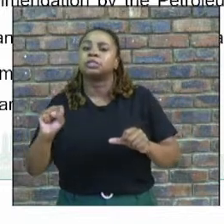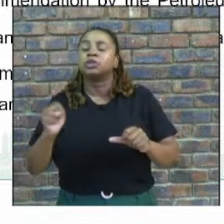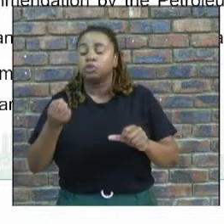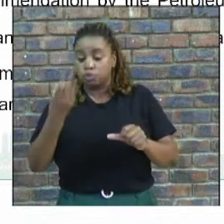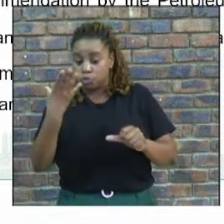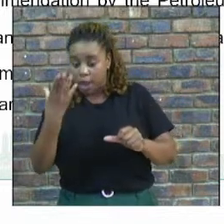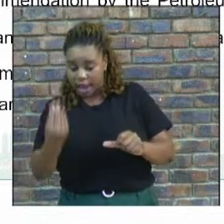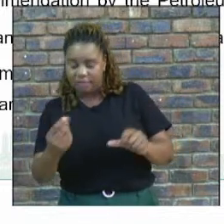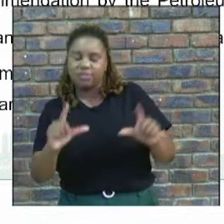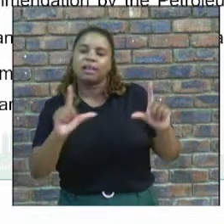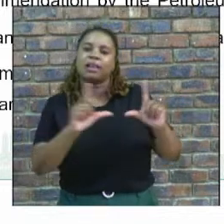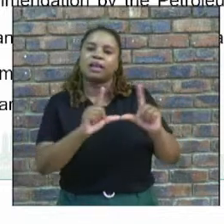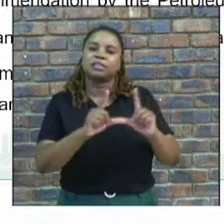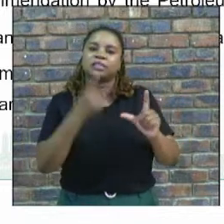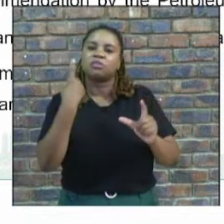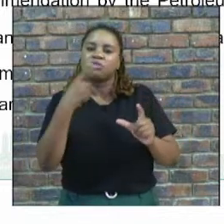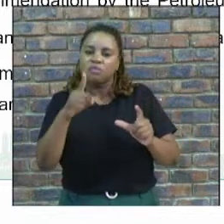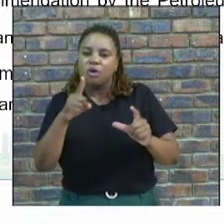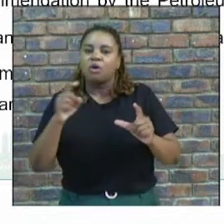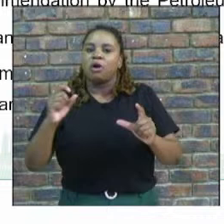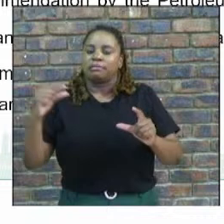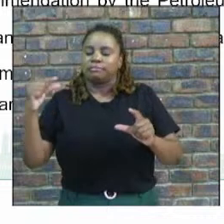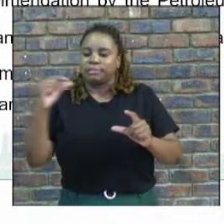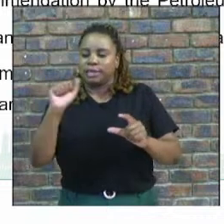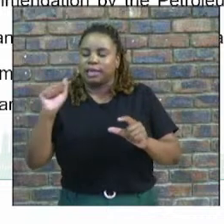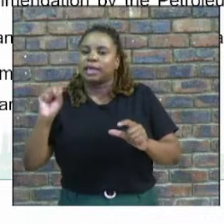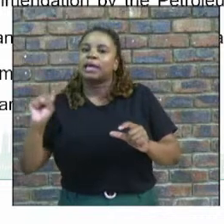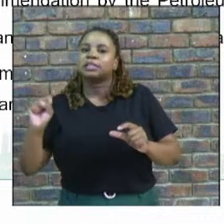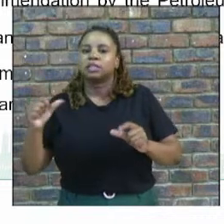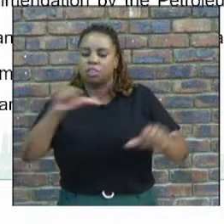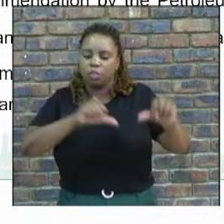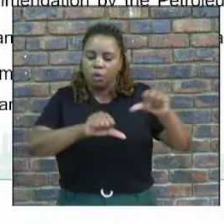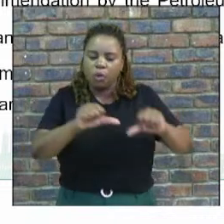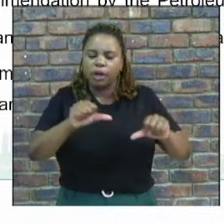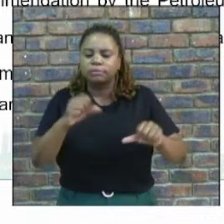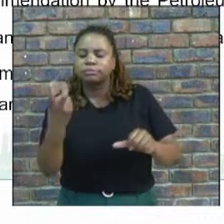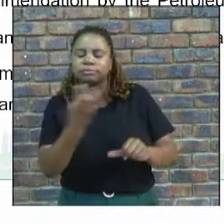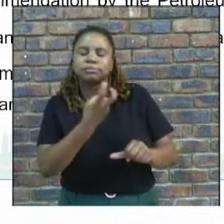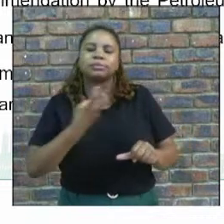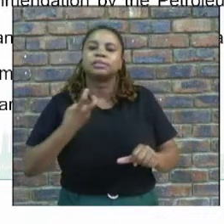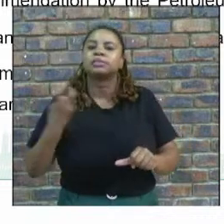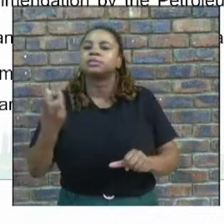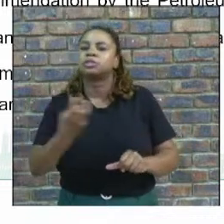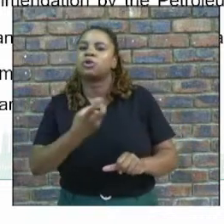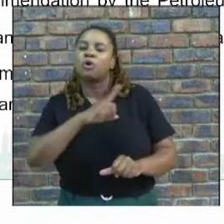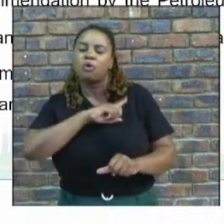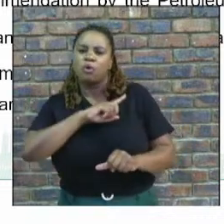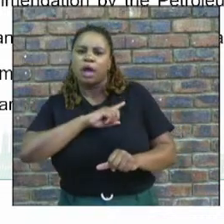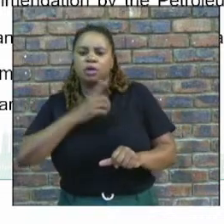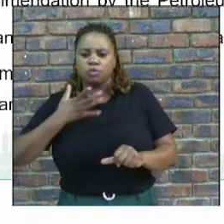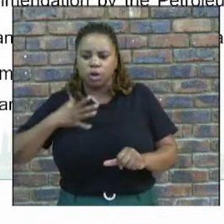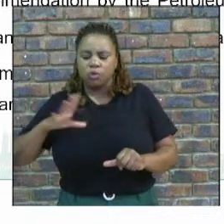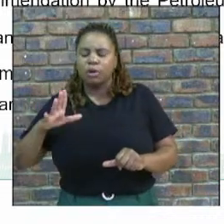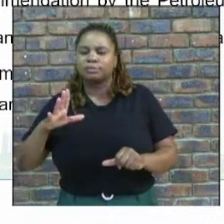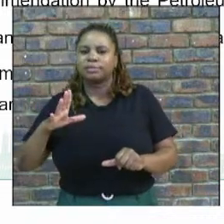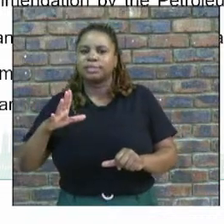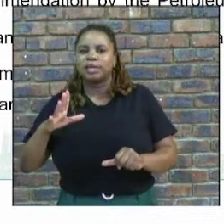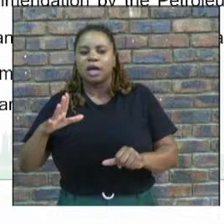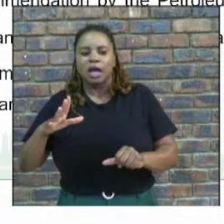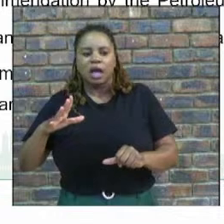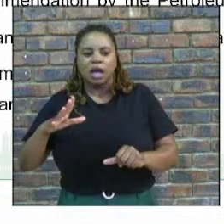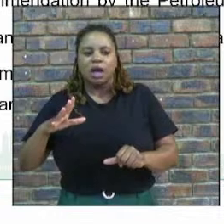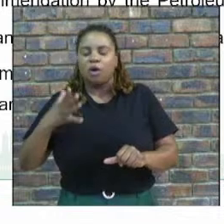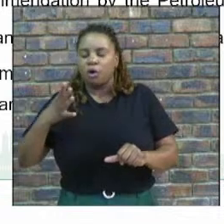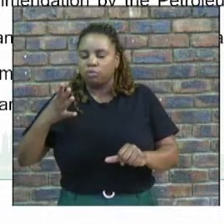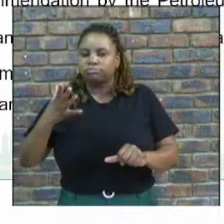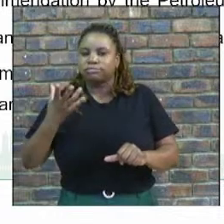search for the oil and gas, because we want to ensure that there is an orderly development of the oil and